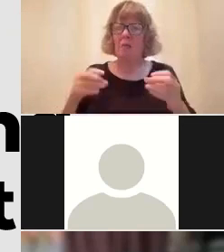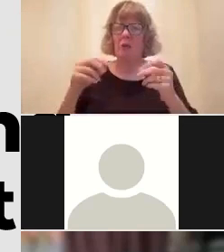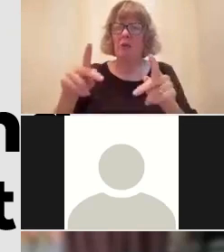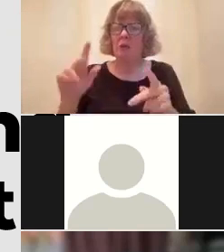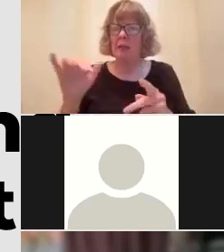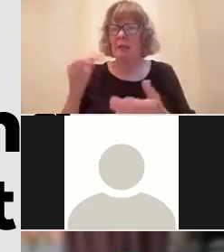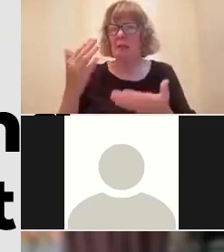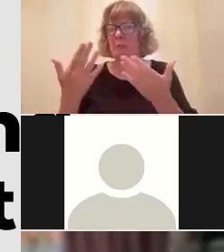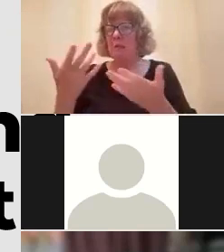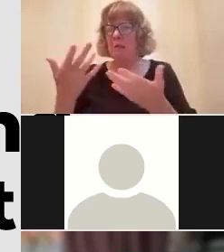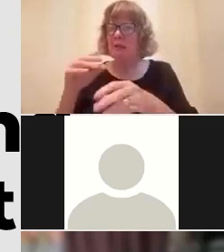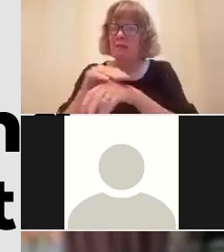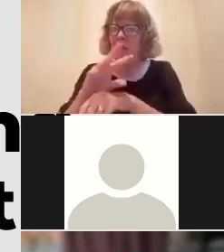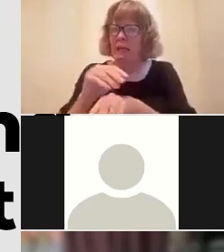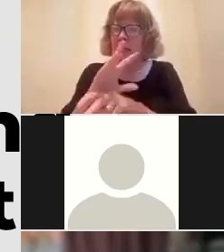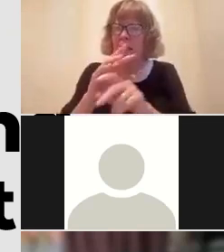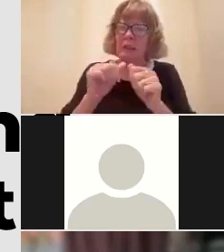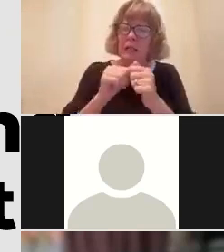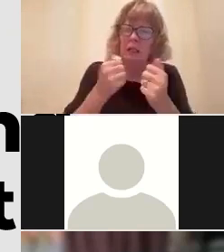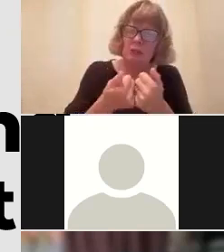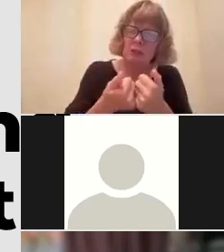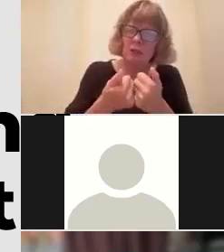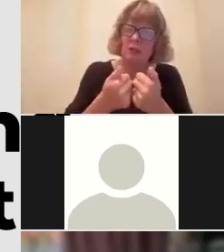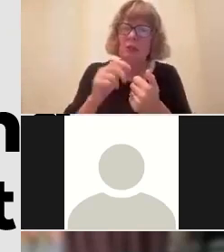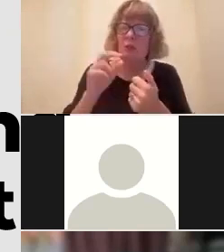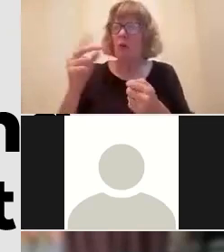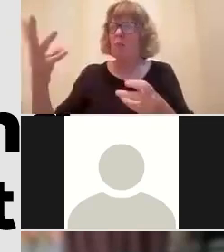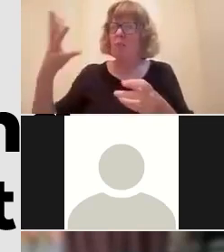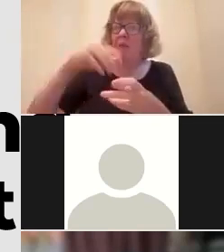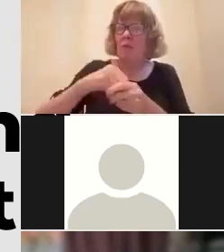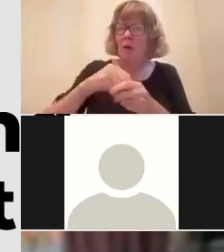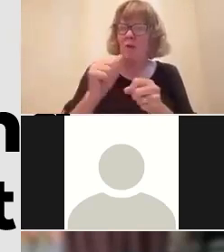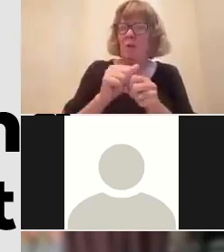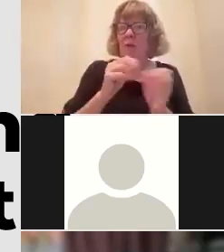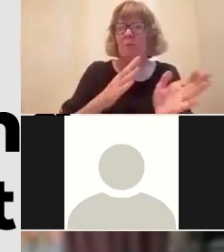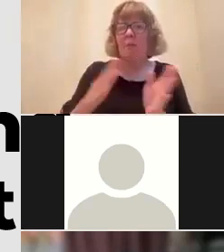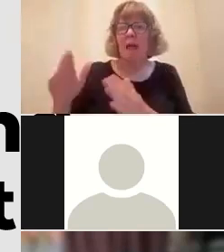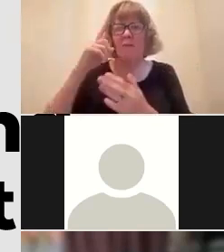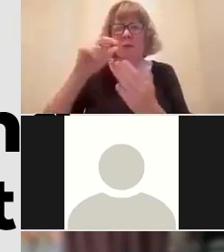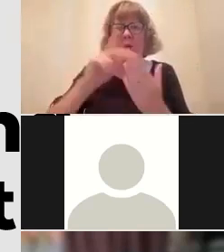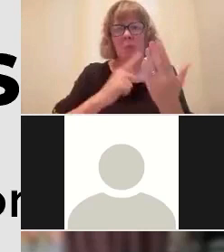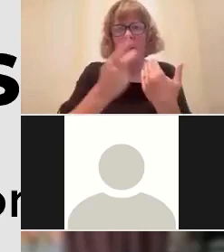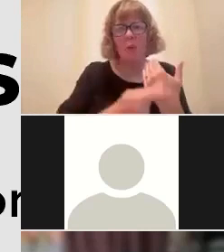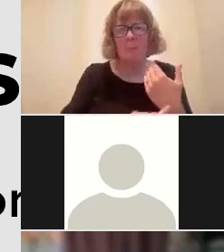to the agency, or to have them participate in programming planning.